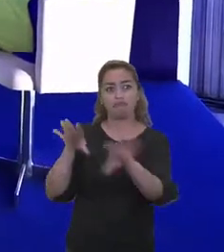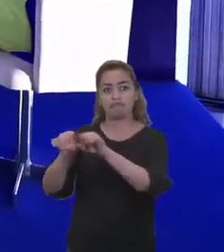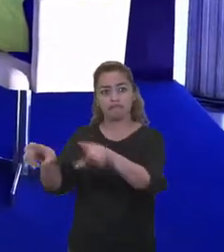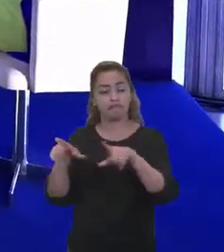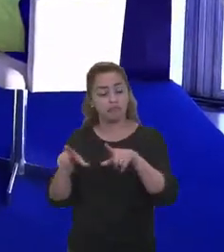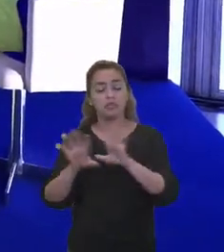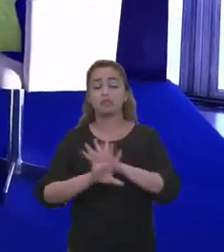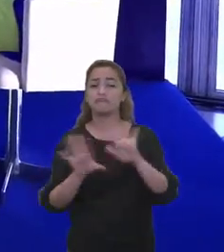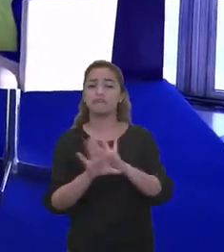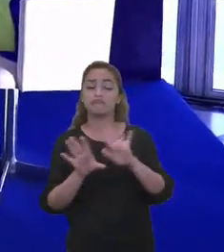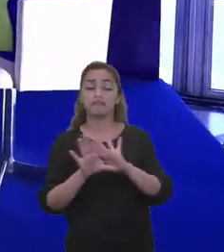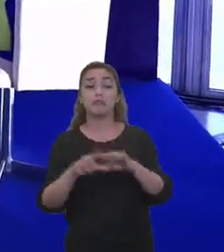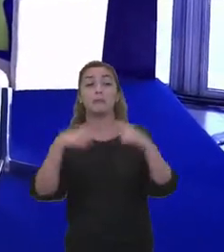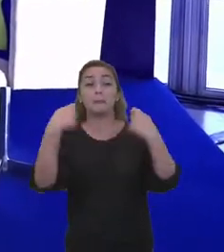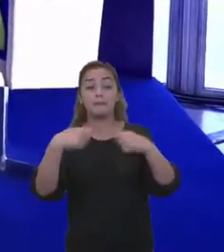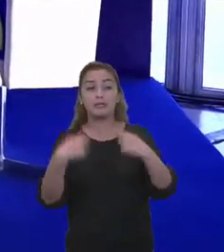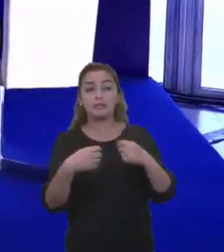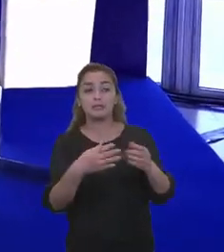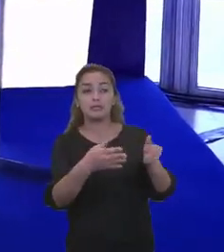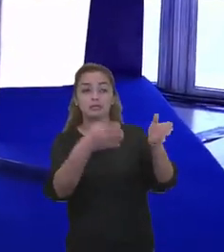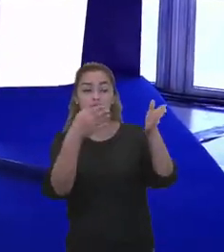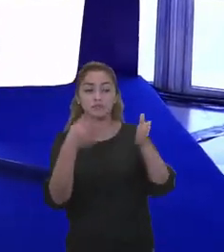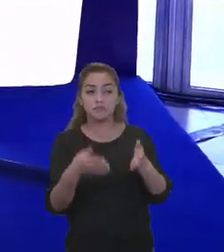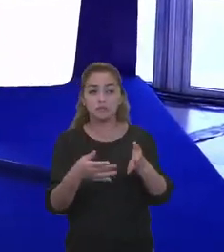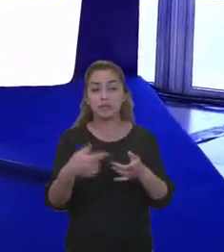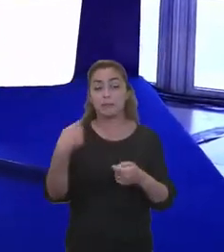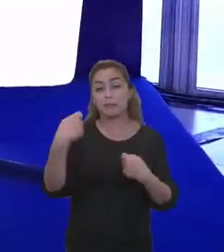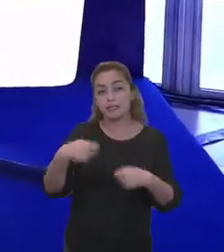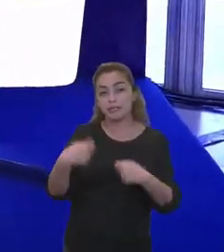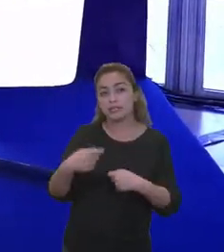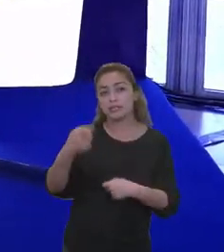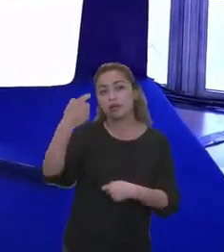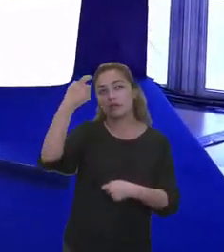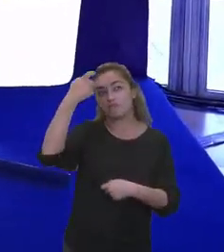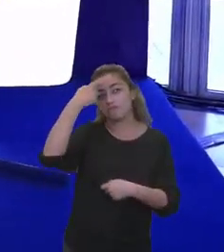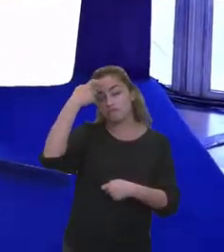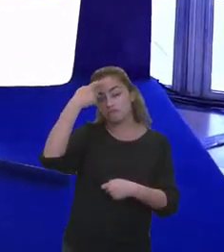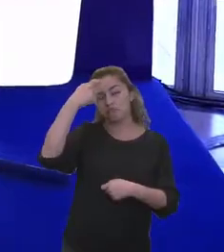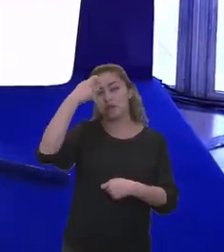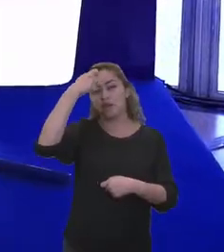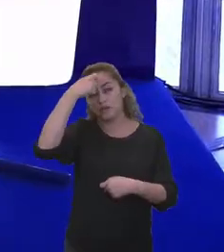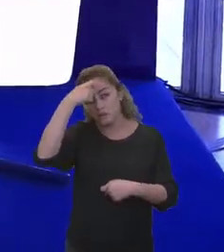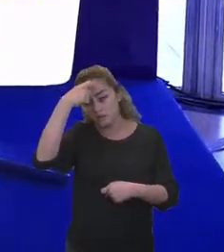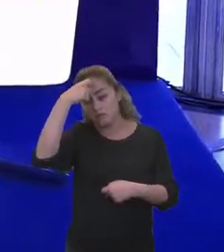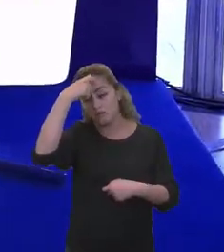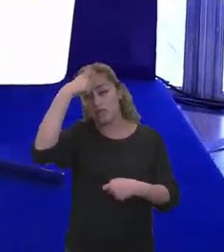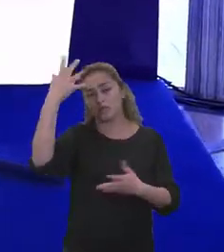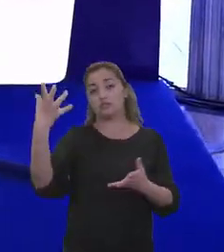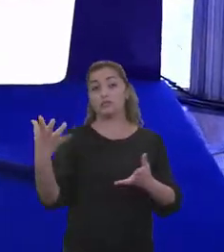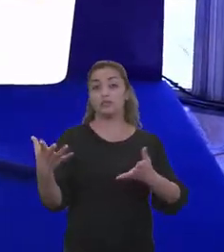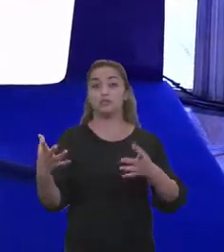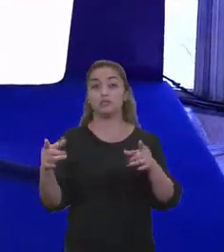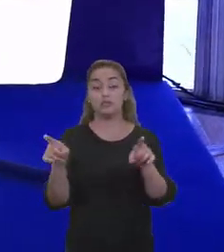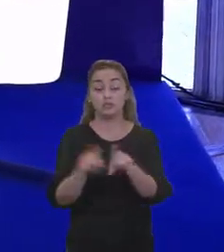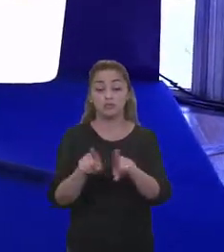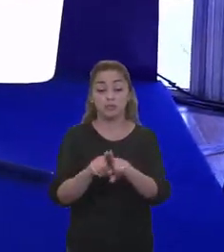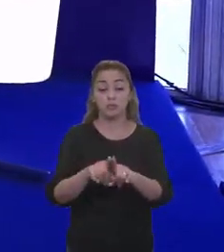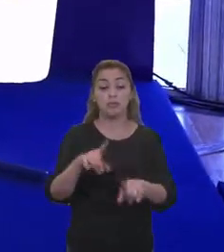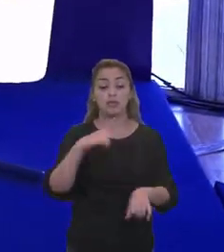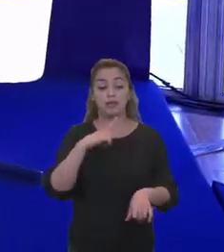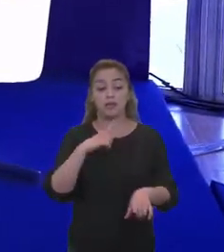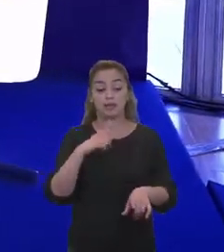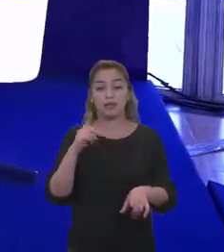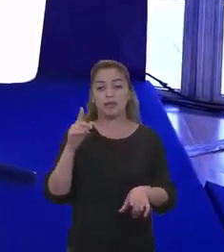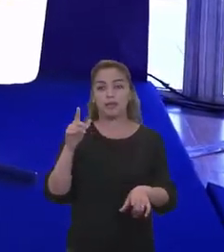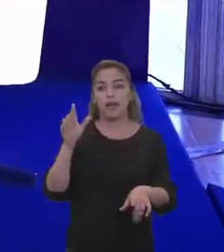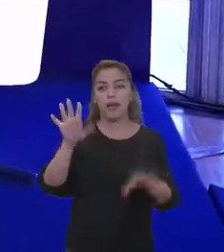social, emotional requirements that I remember that I shouldn't be called soft skills, but power skills. Because soft